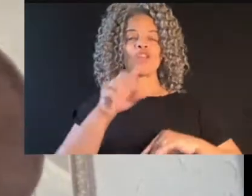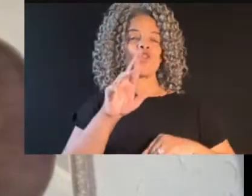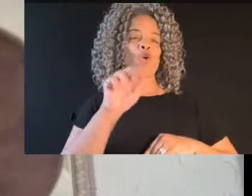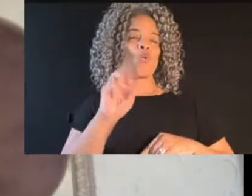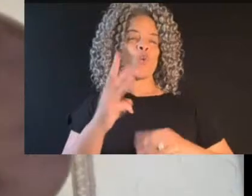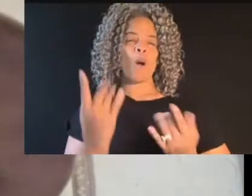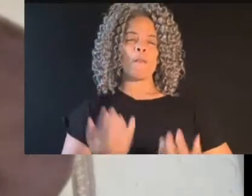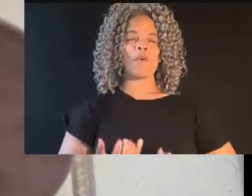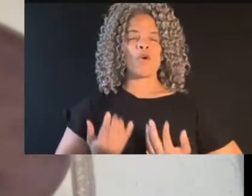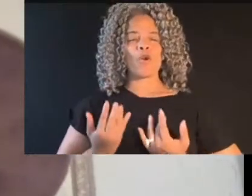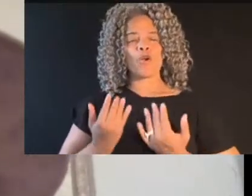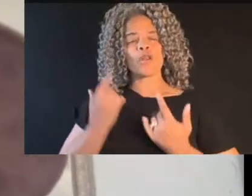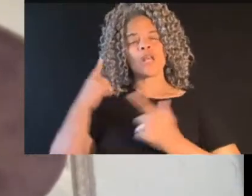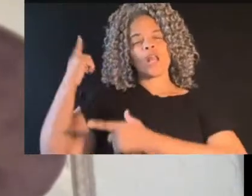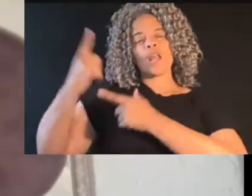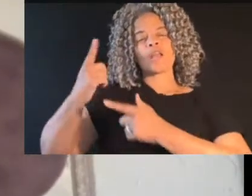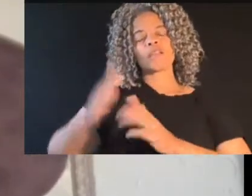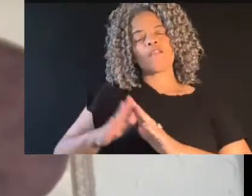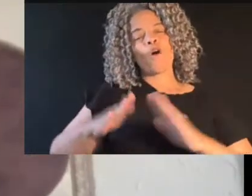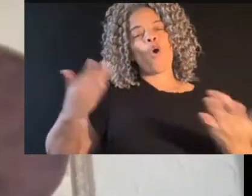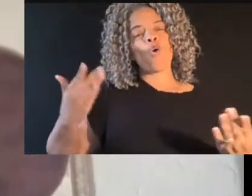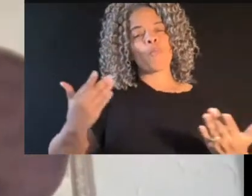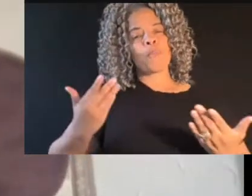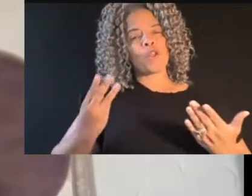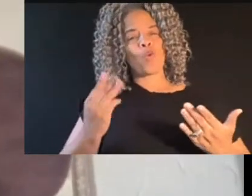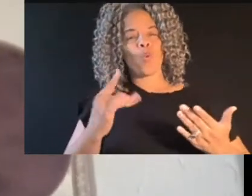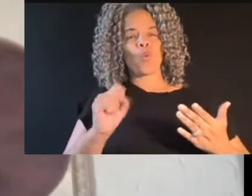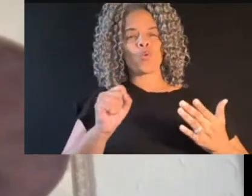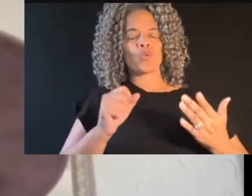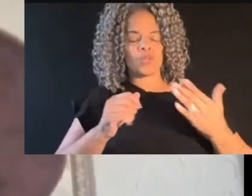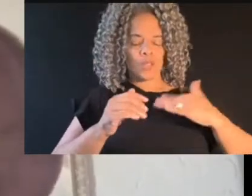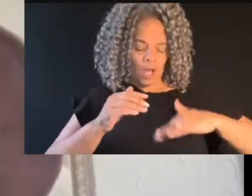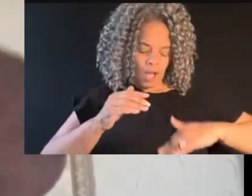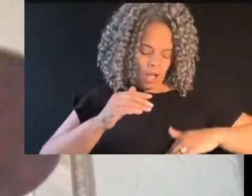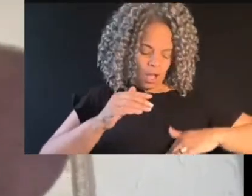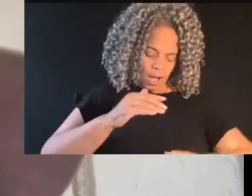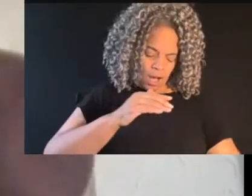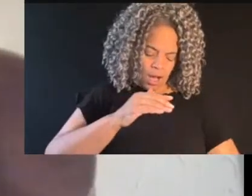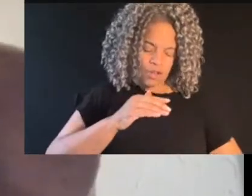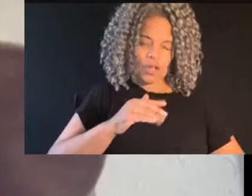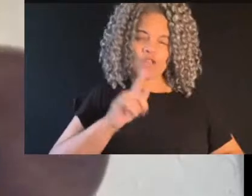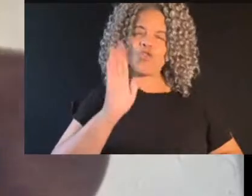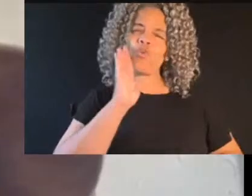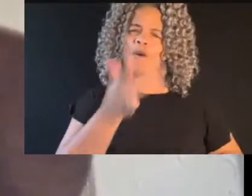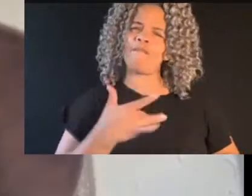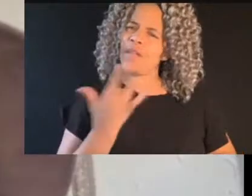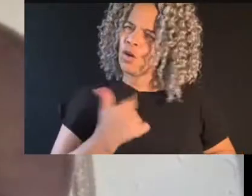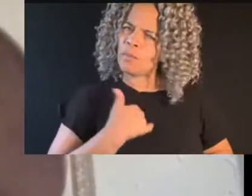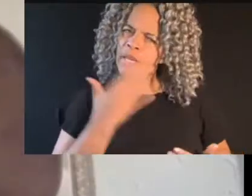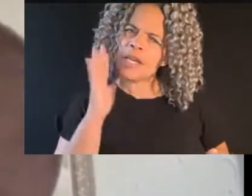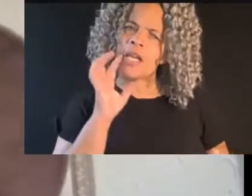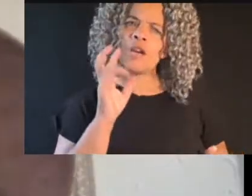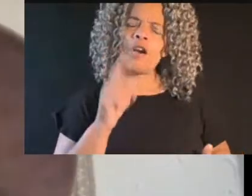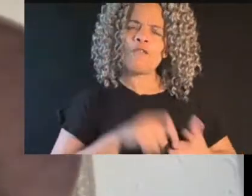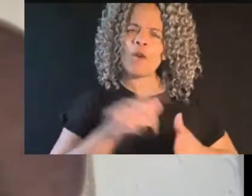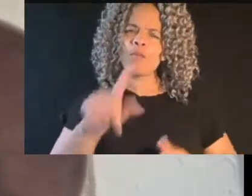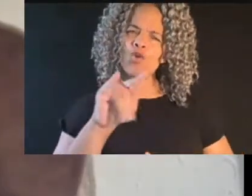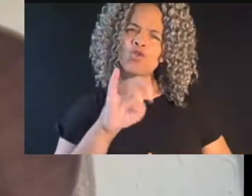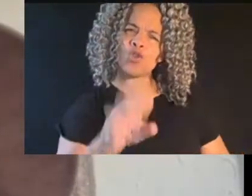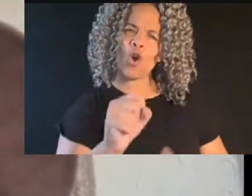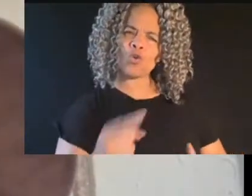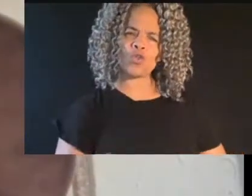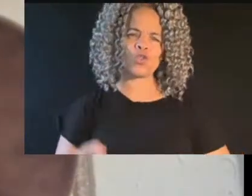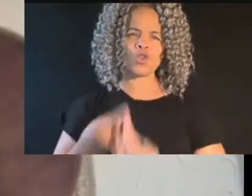legacy of open wounds under lace. You will feel me here, from your toes to your